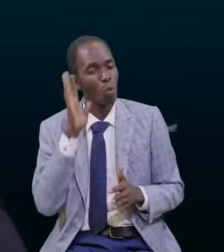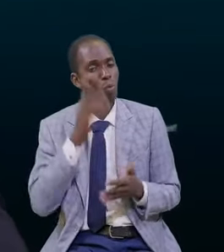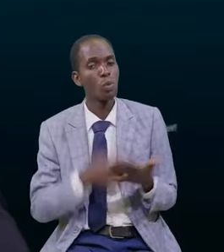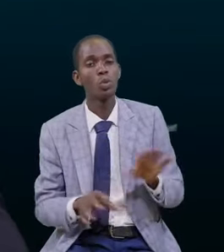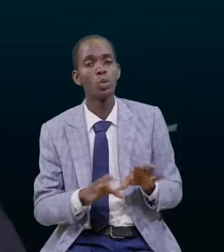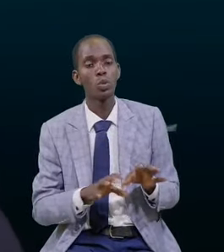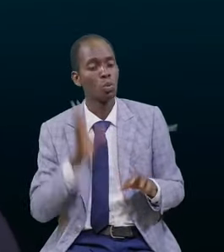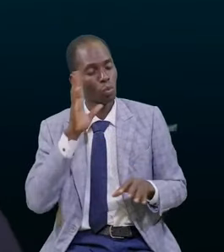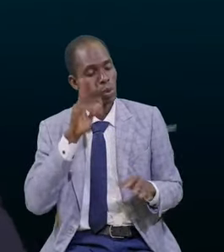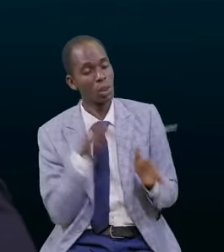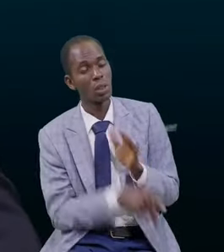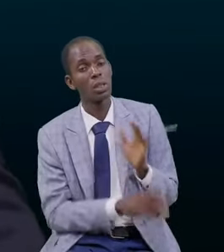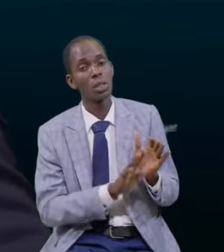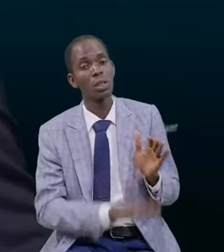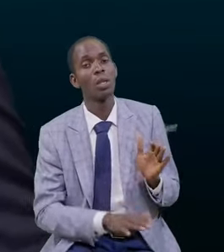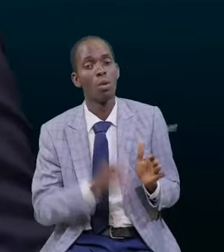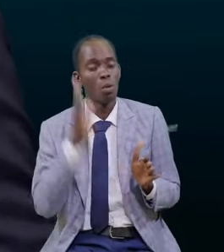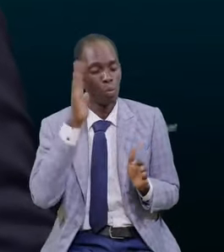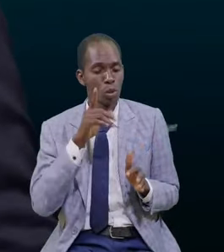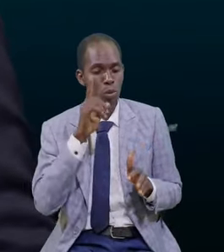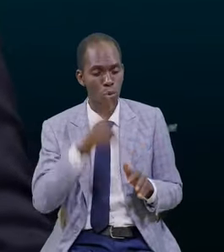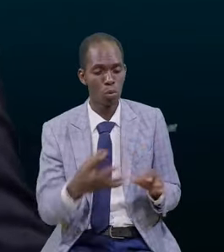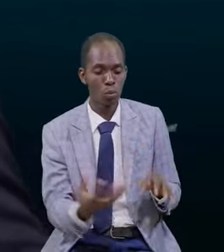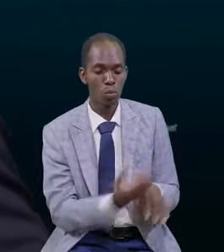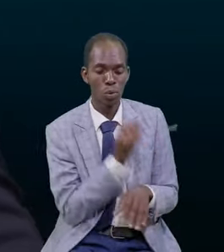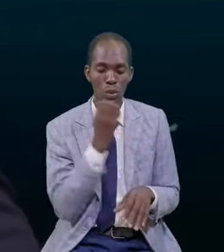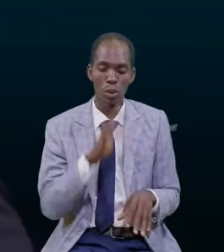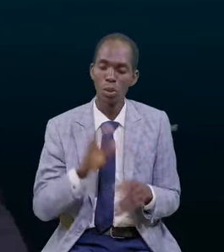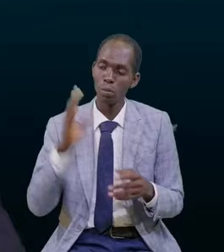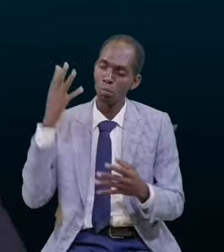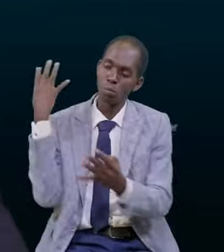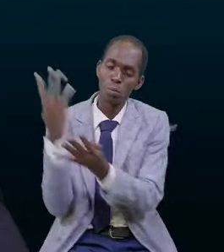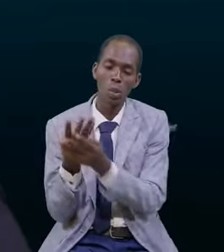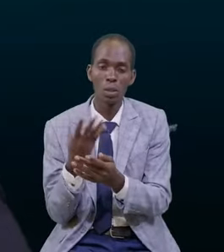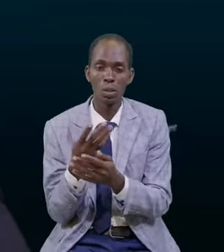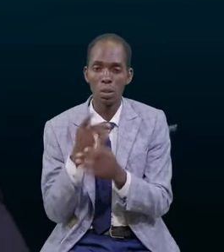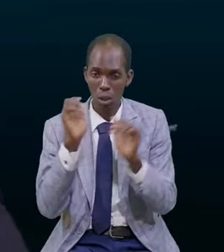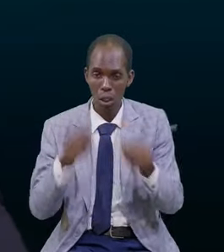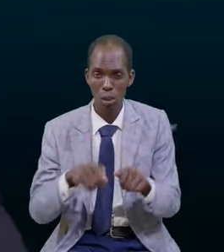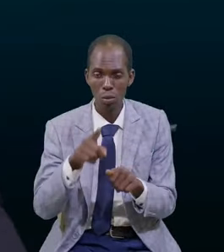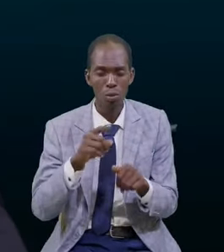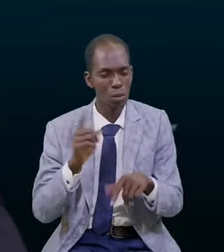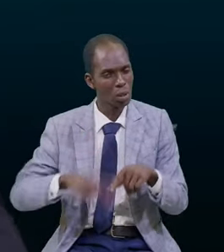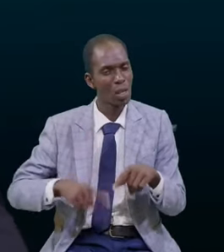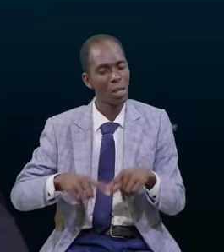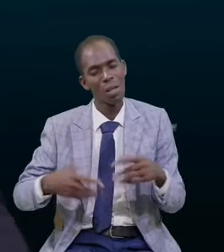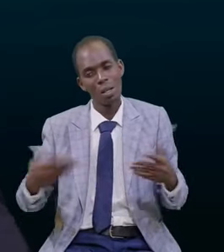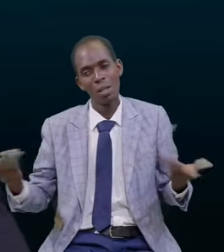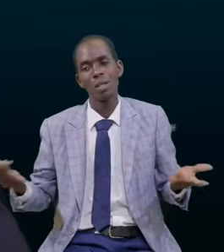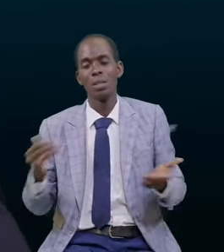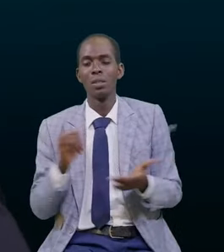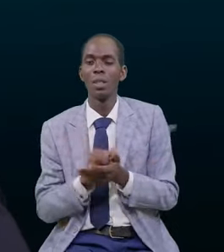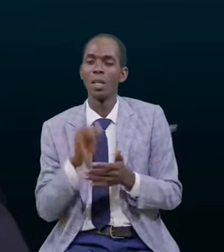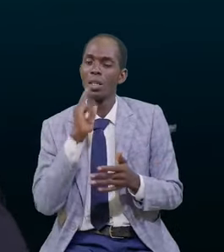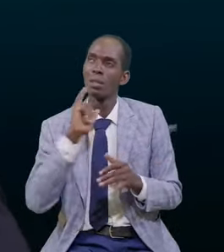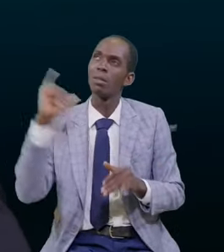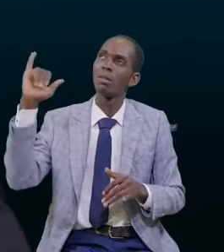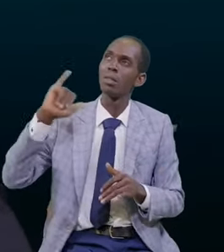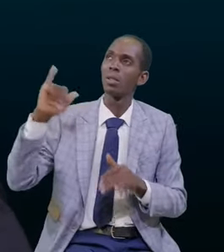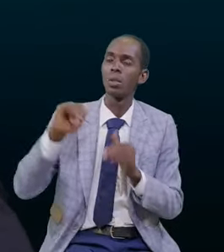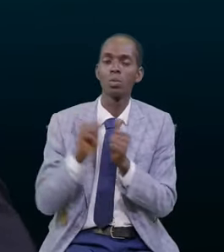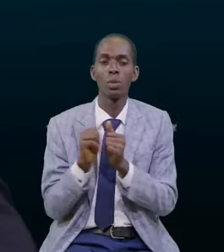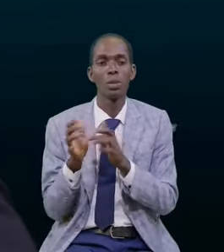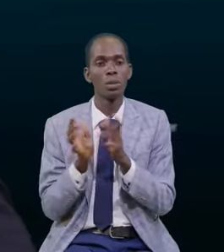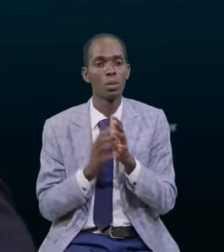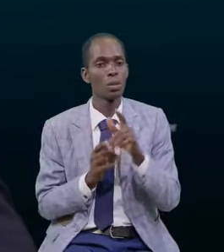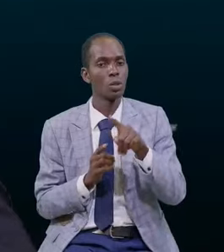say because he didn't you see they do not understand the mind of God when it comes to the Salvation of a soul